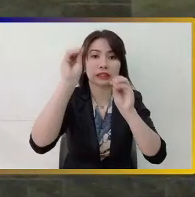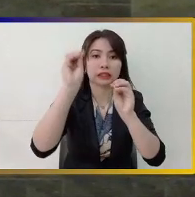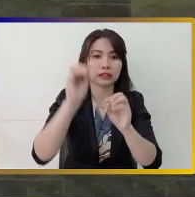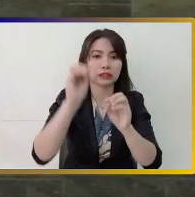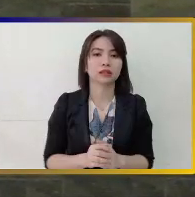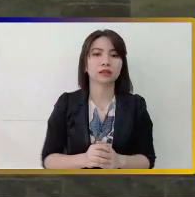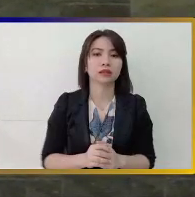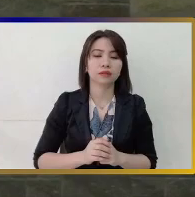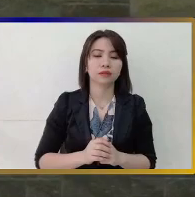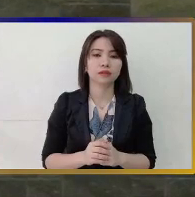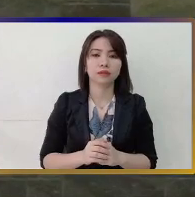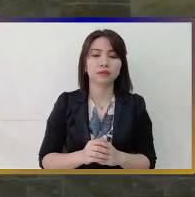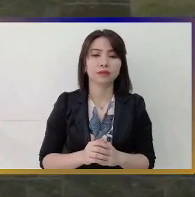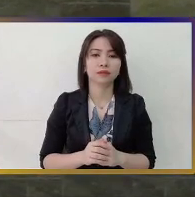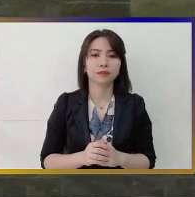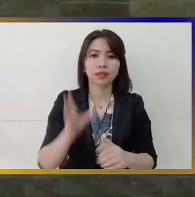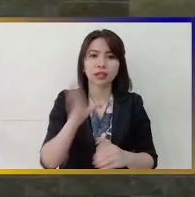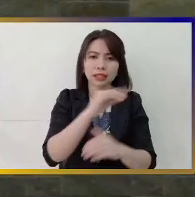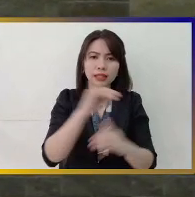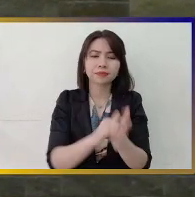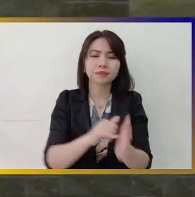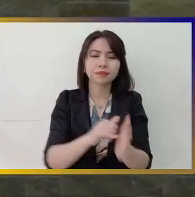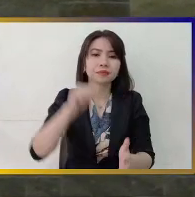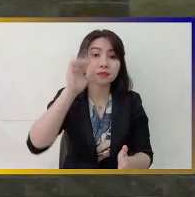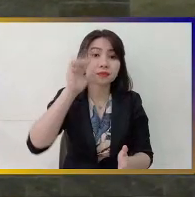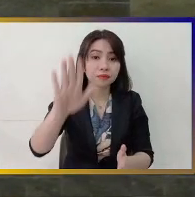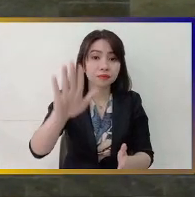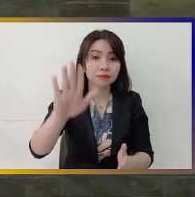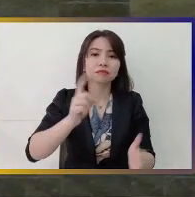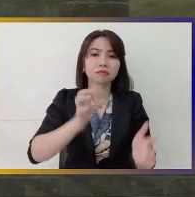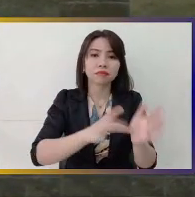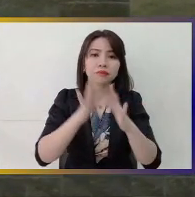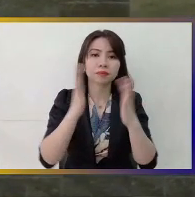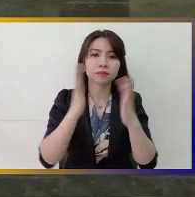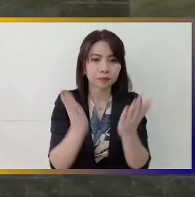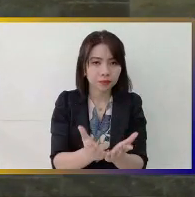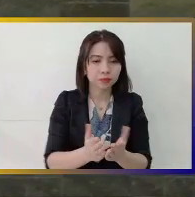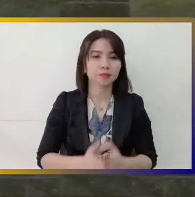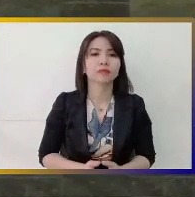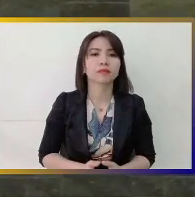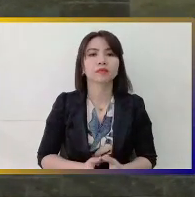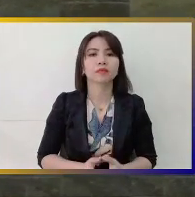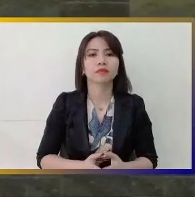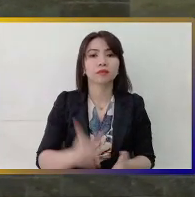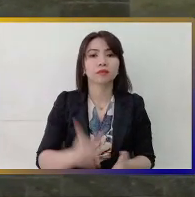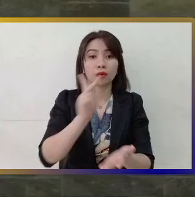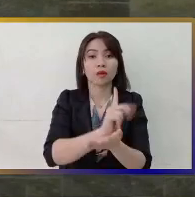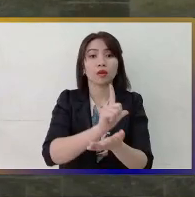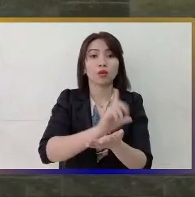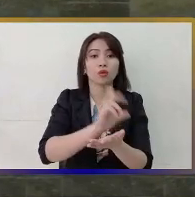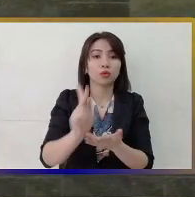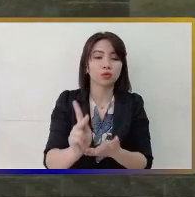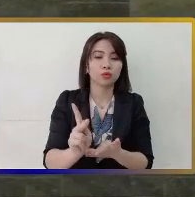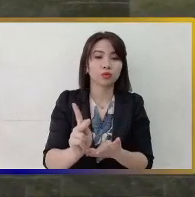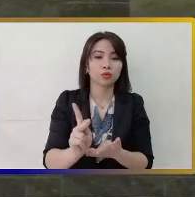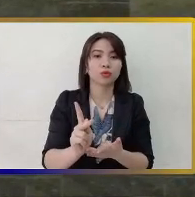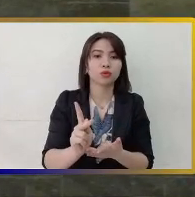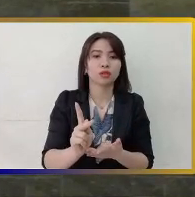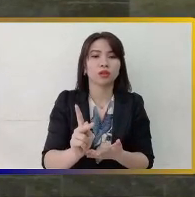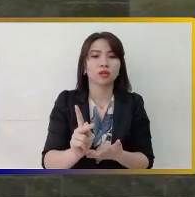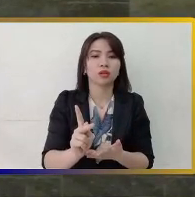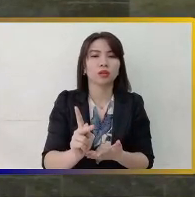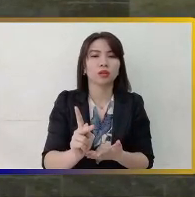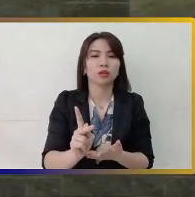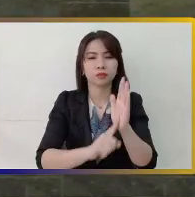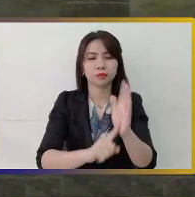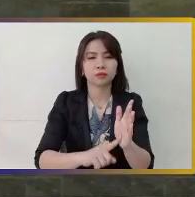Okay? And then pag ang babae pong ito, ang sabi ng Biblia, describe po siya ni Luke. At ang sabi ni Luke sa kanya, ang sabi